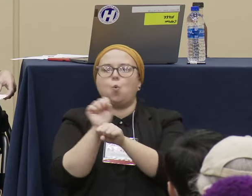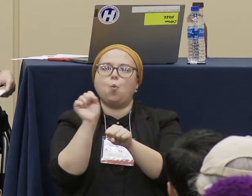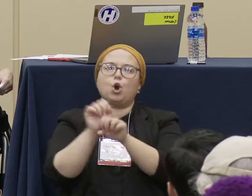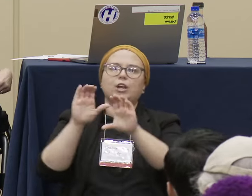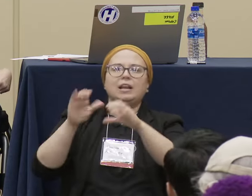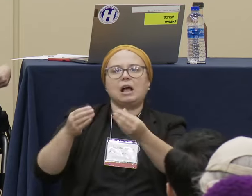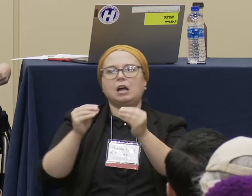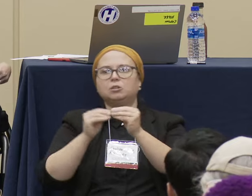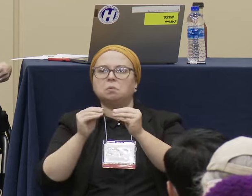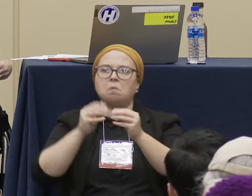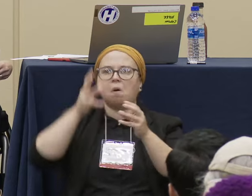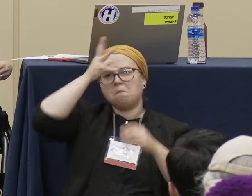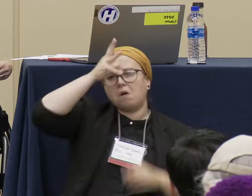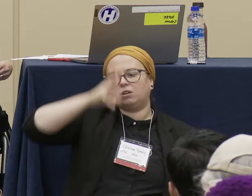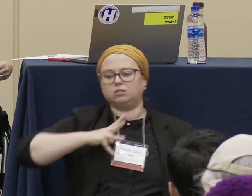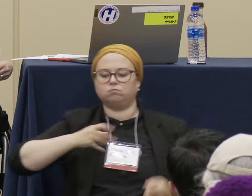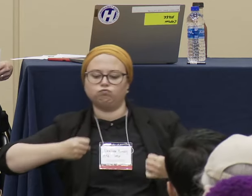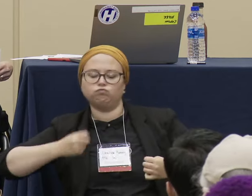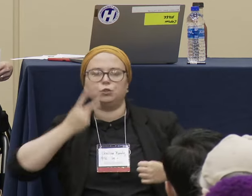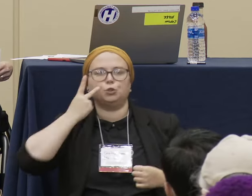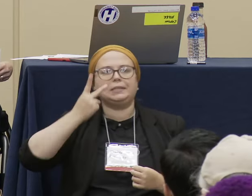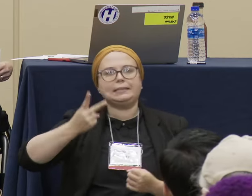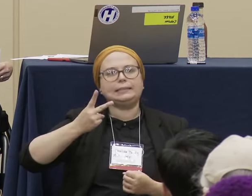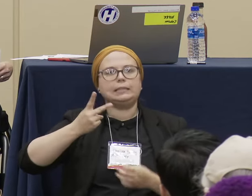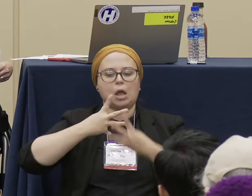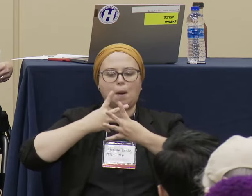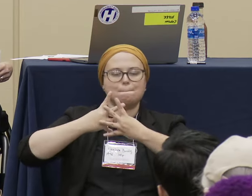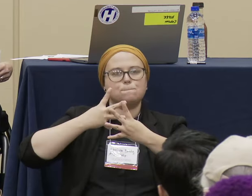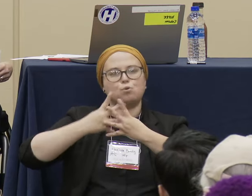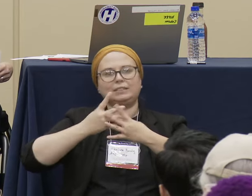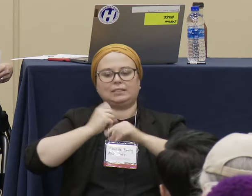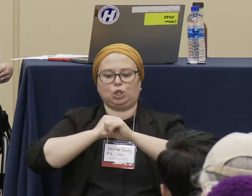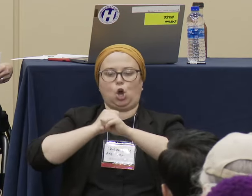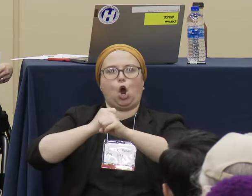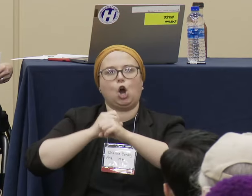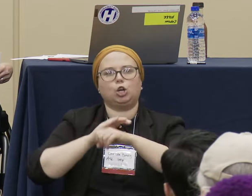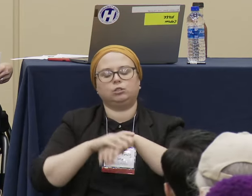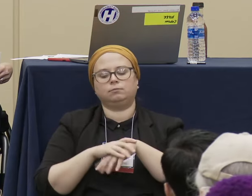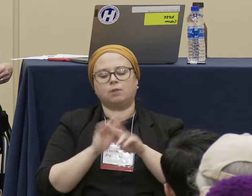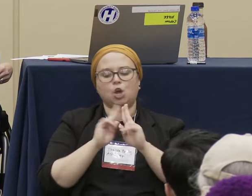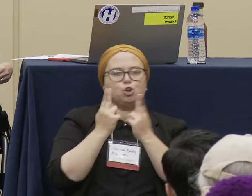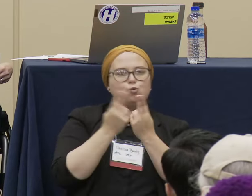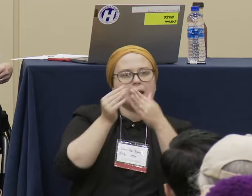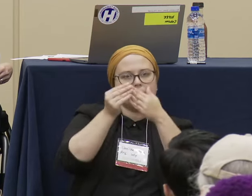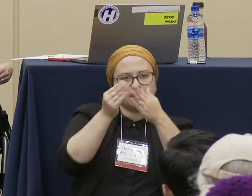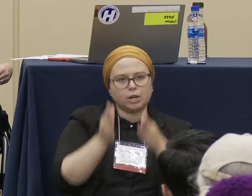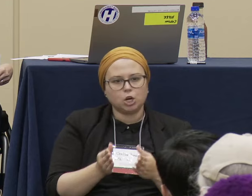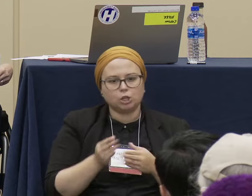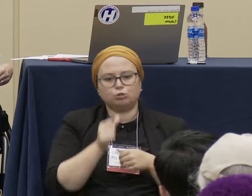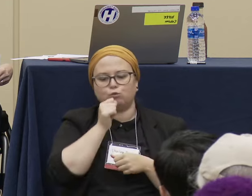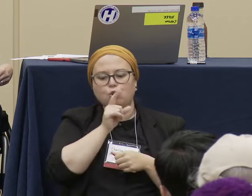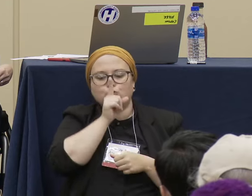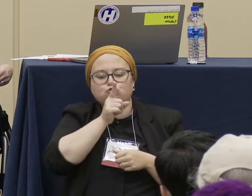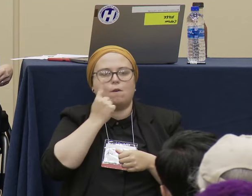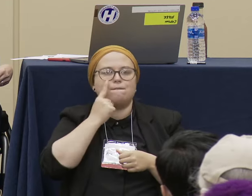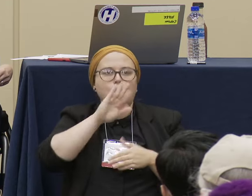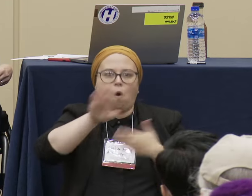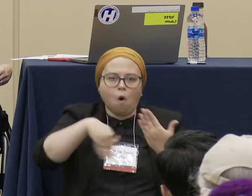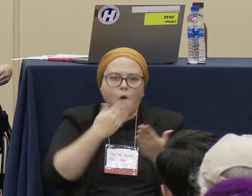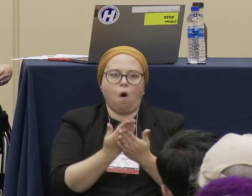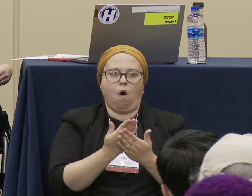heads guards, prison guards, union leaders. And although that is not true to all carceral